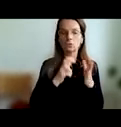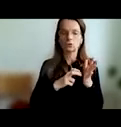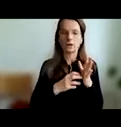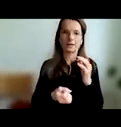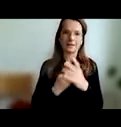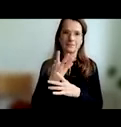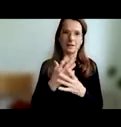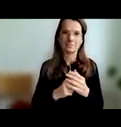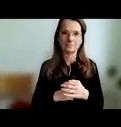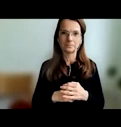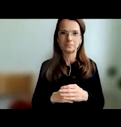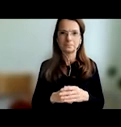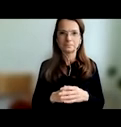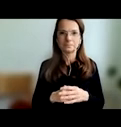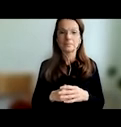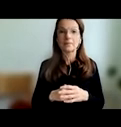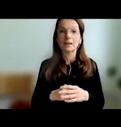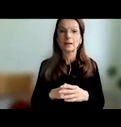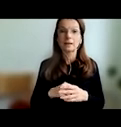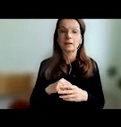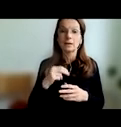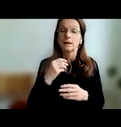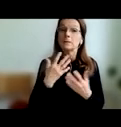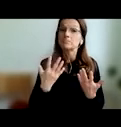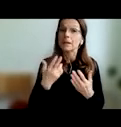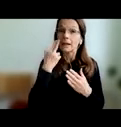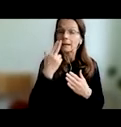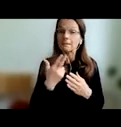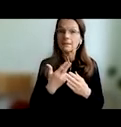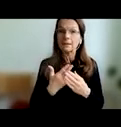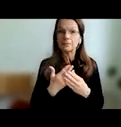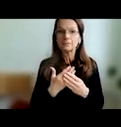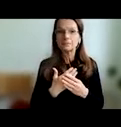and methodology will be developed here.